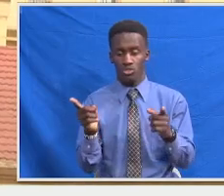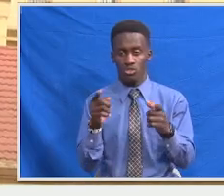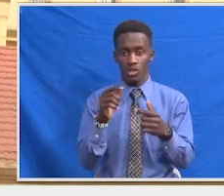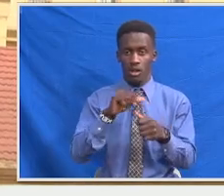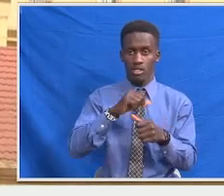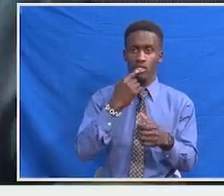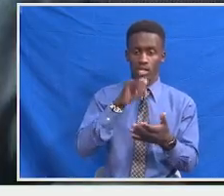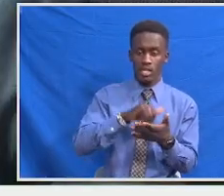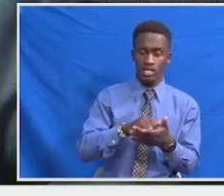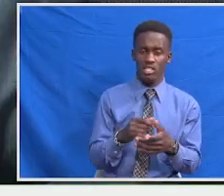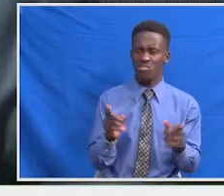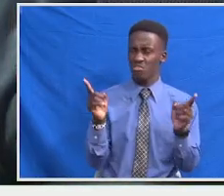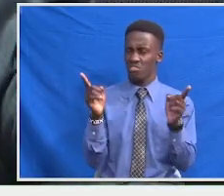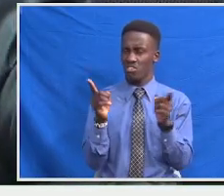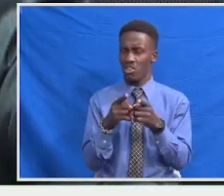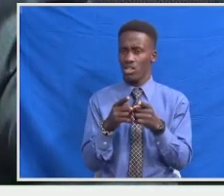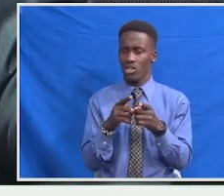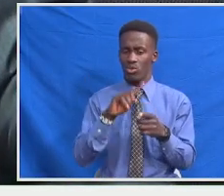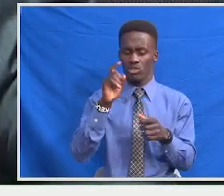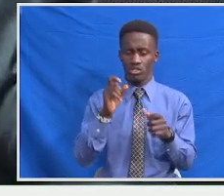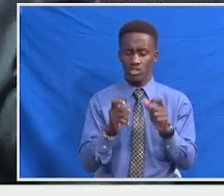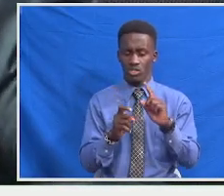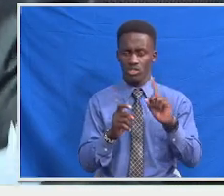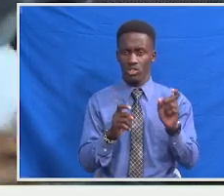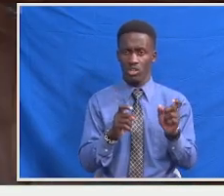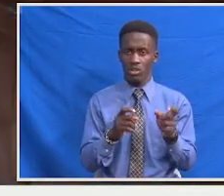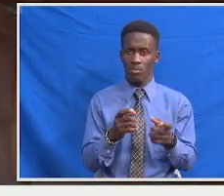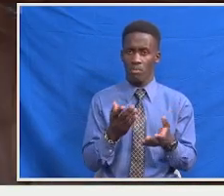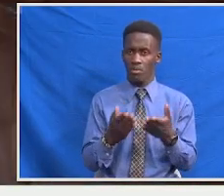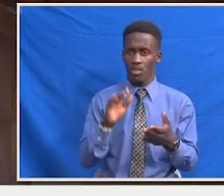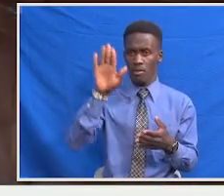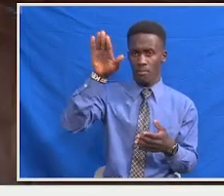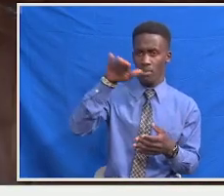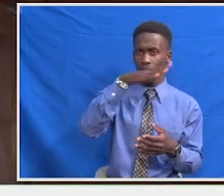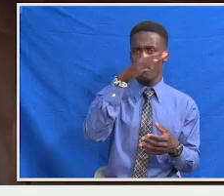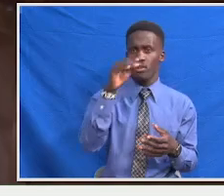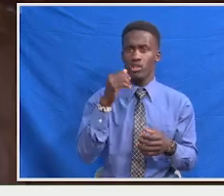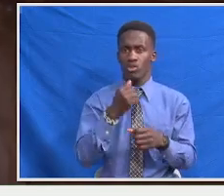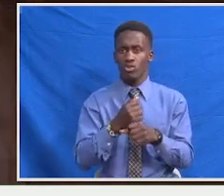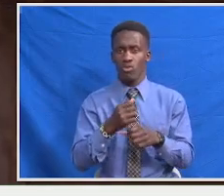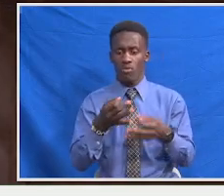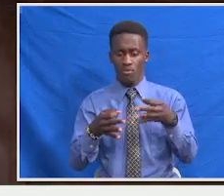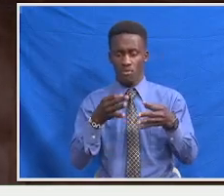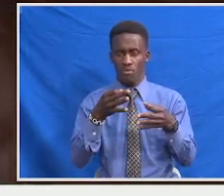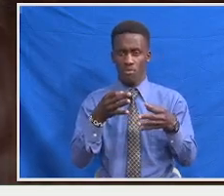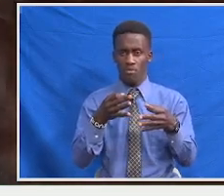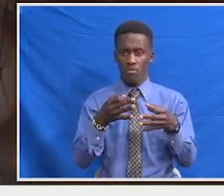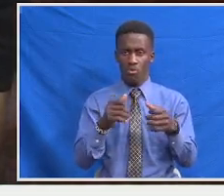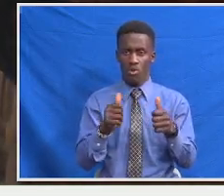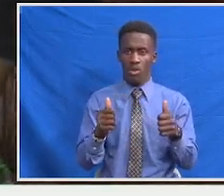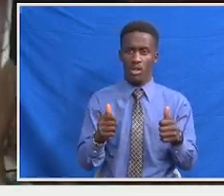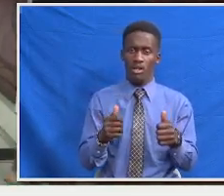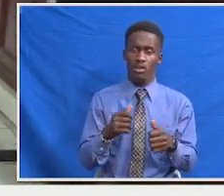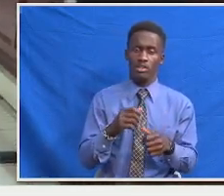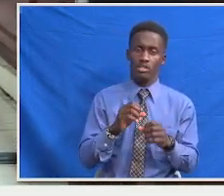was inadequate, while questioning whether Parliament can conduct a fair process. Justice Mugambi will rule on the matter